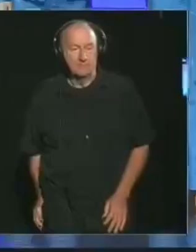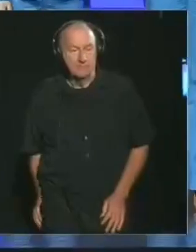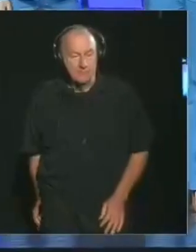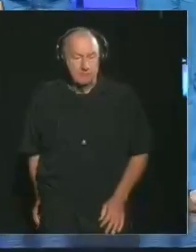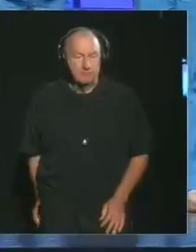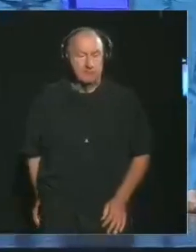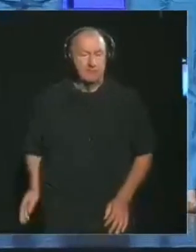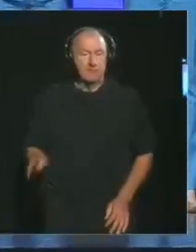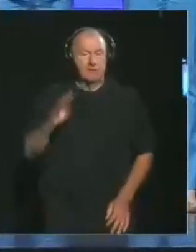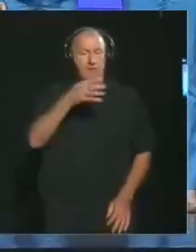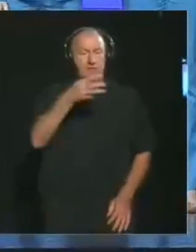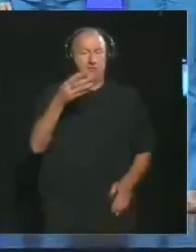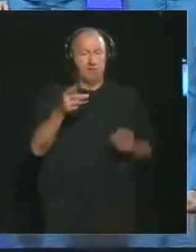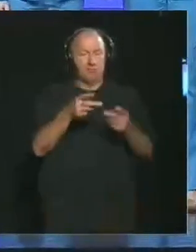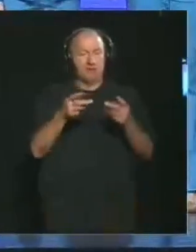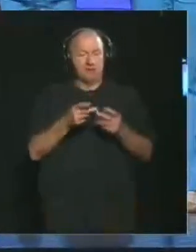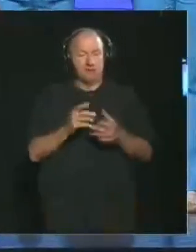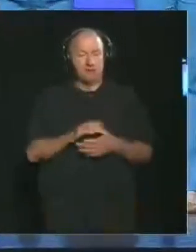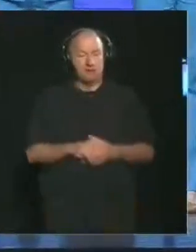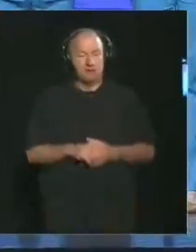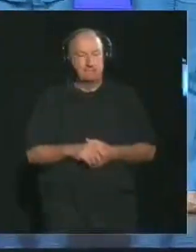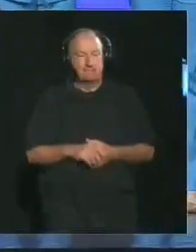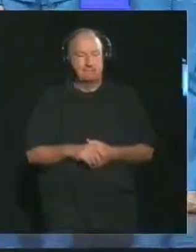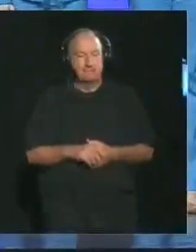In fourth place,